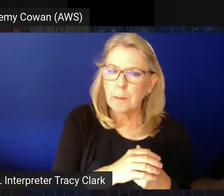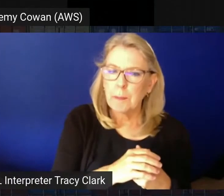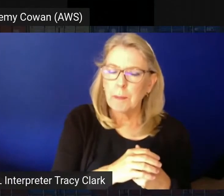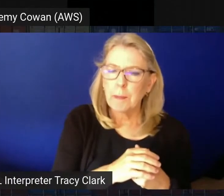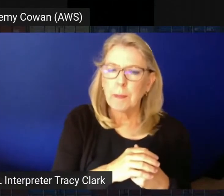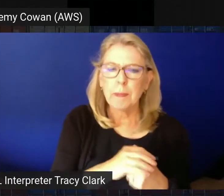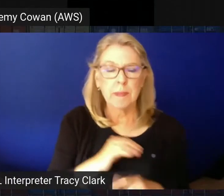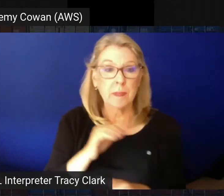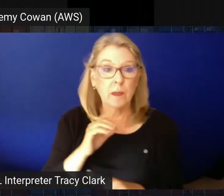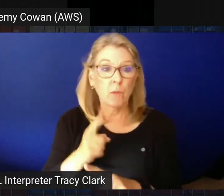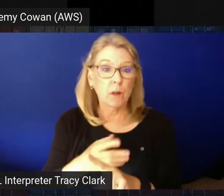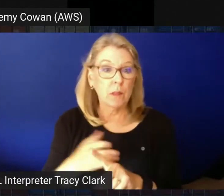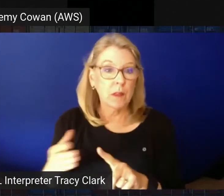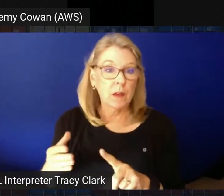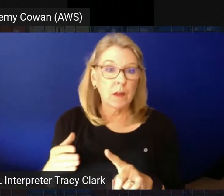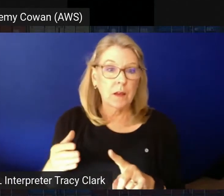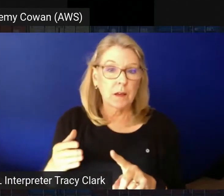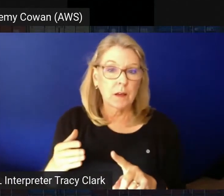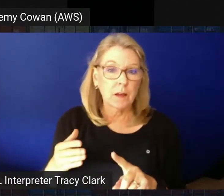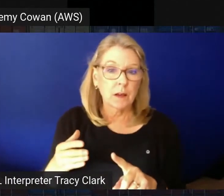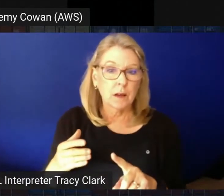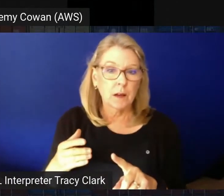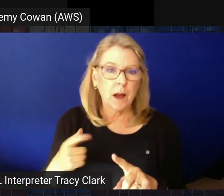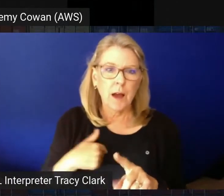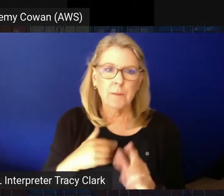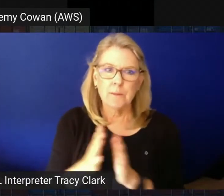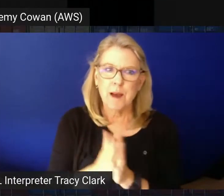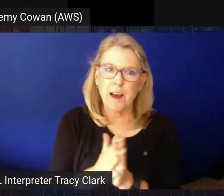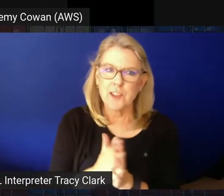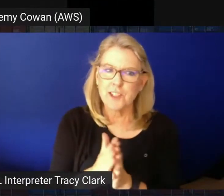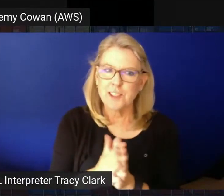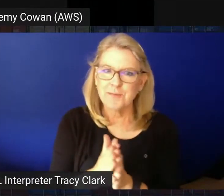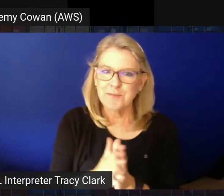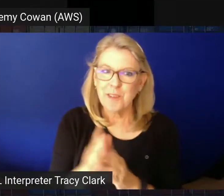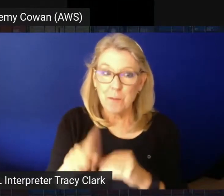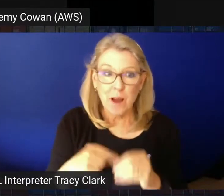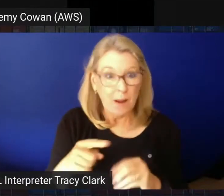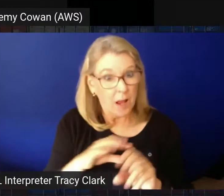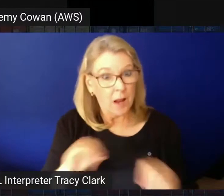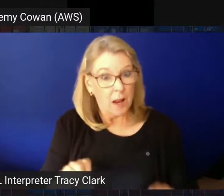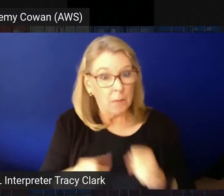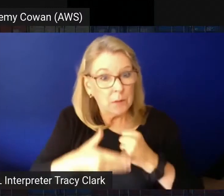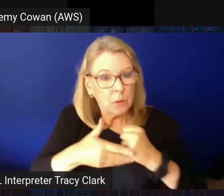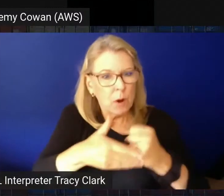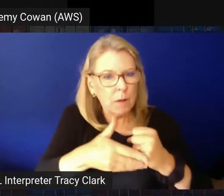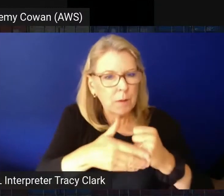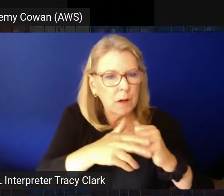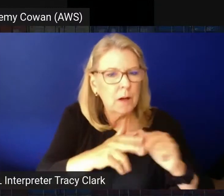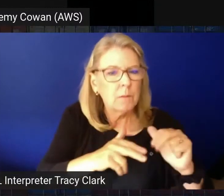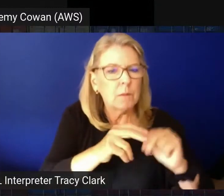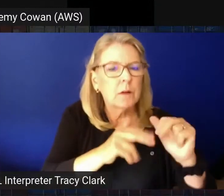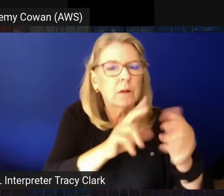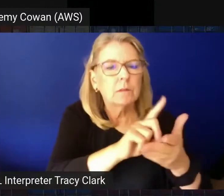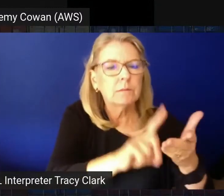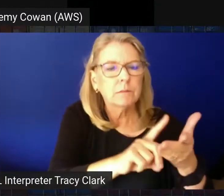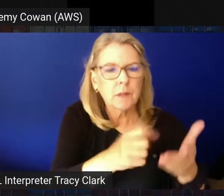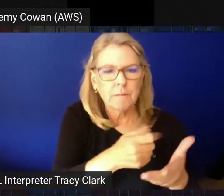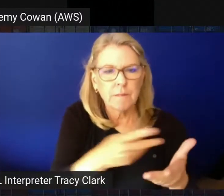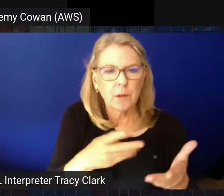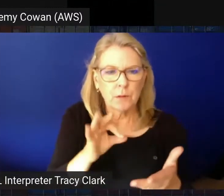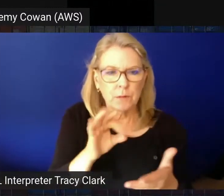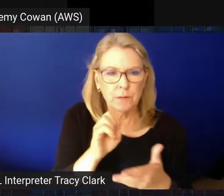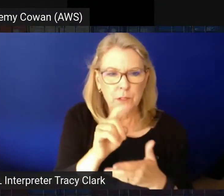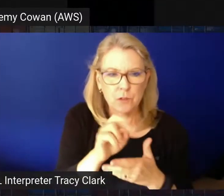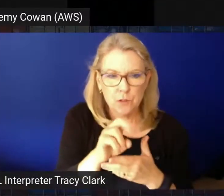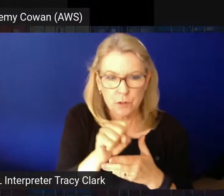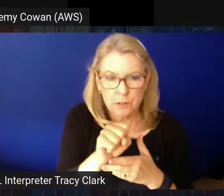One thing I'm really passionate about and have been able to help build a few features and parts of EKS is the identity